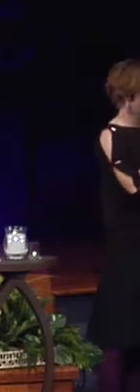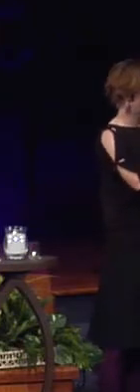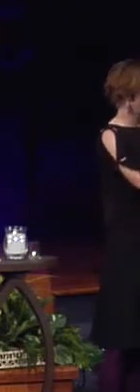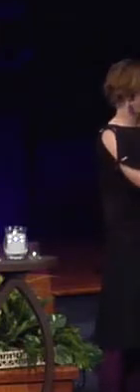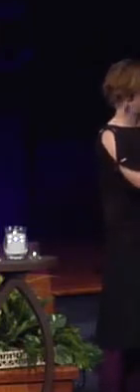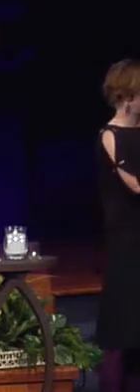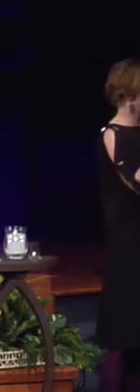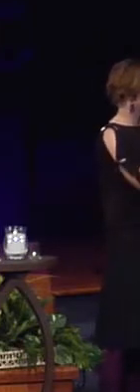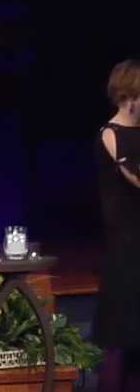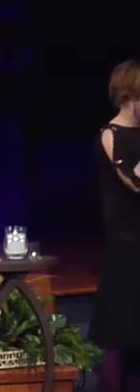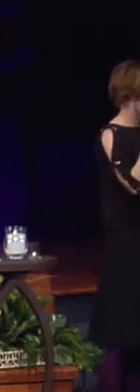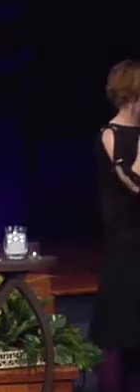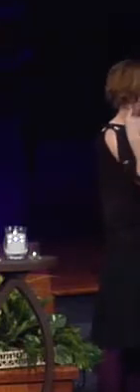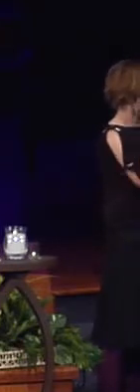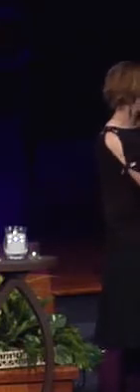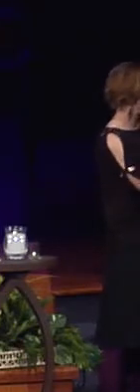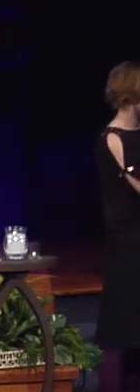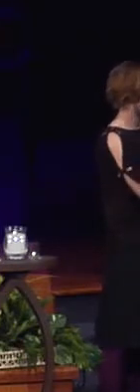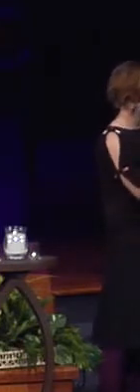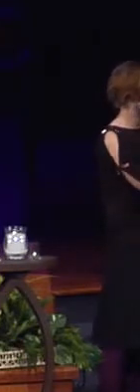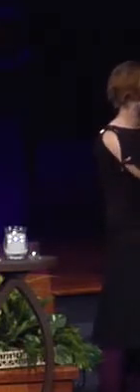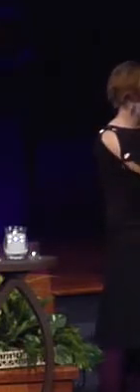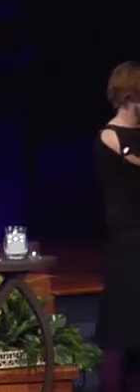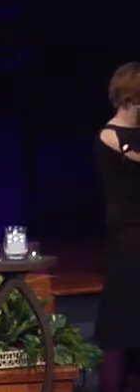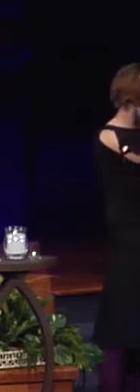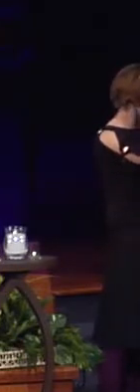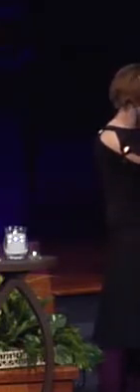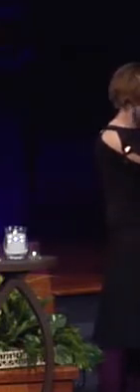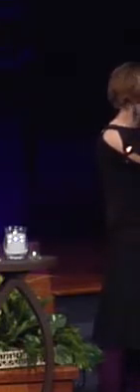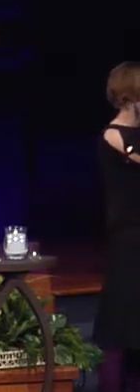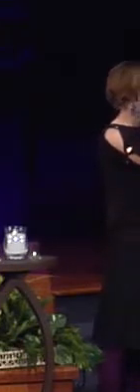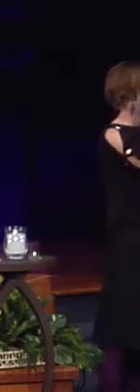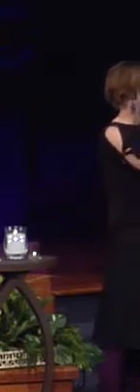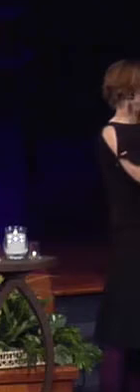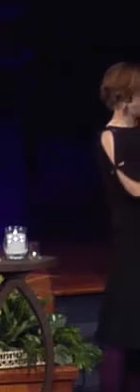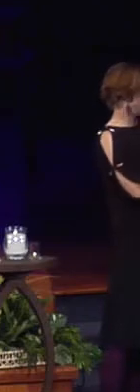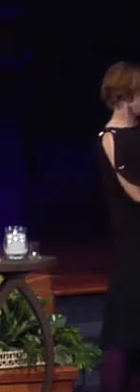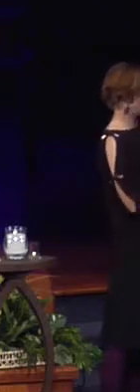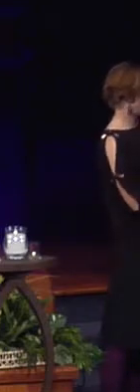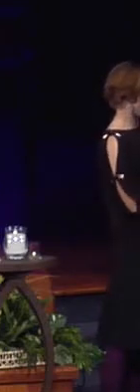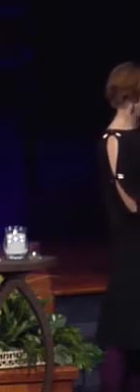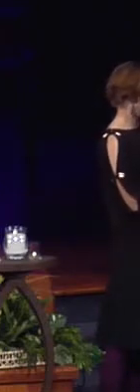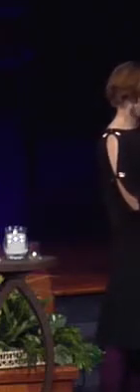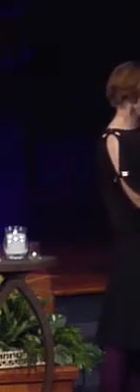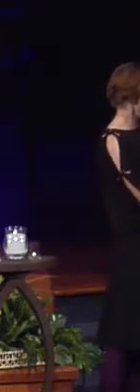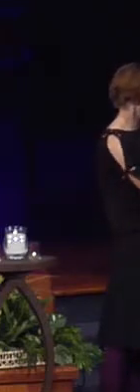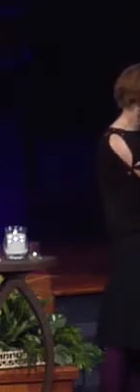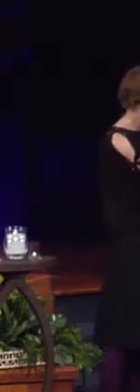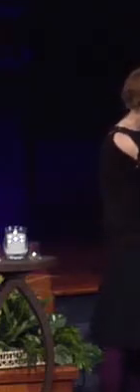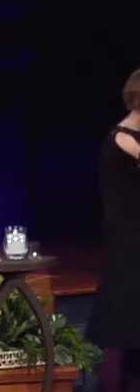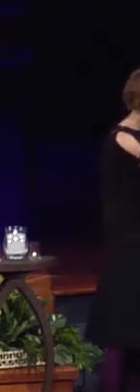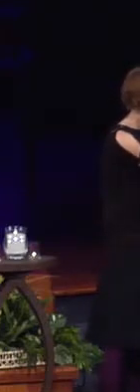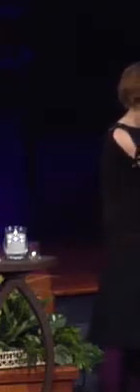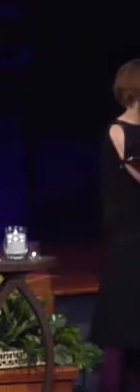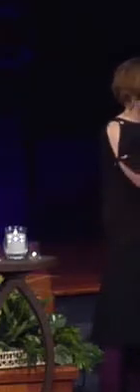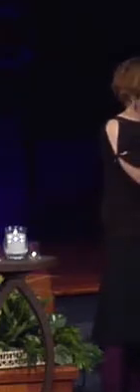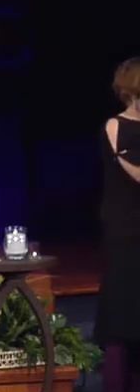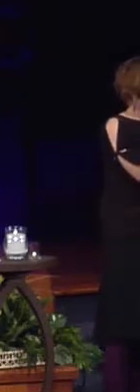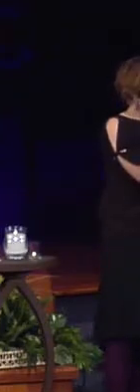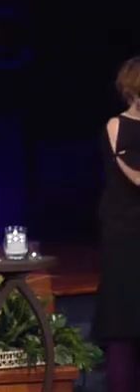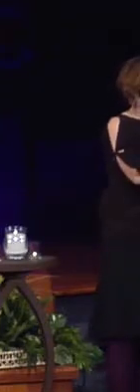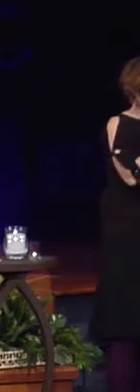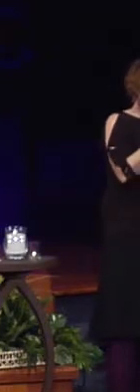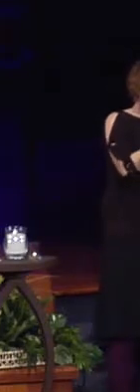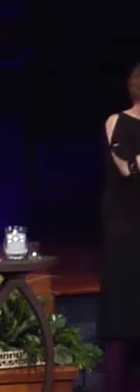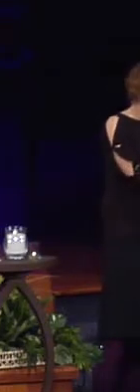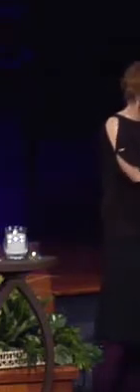killed Muslim parents and left the child an orphan. And what did Gandhi say to them? He said, take that child on as your